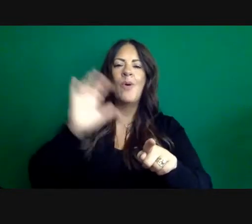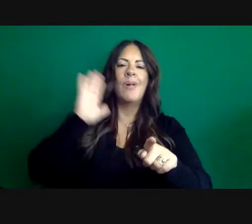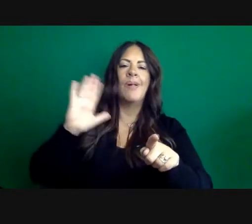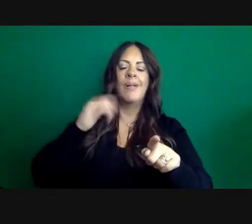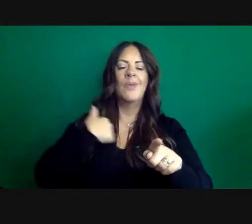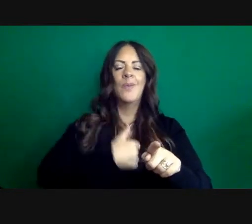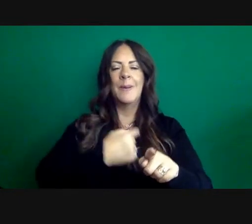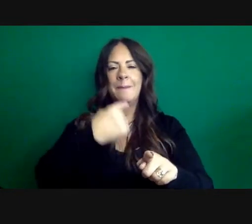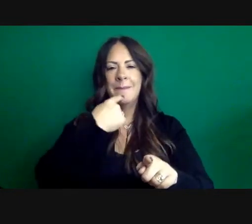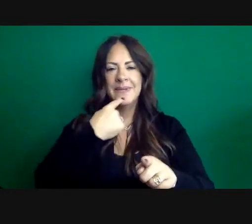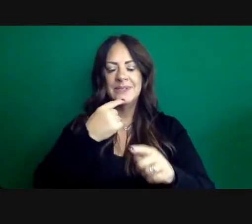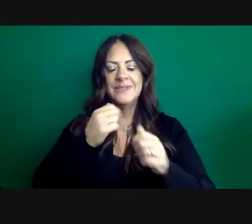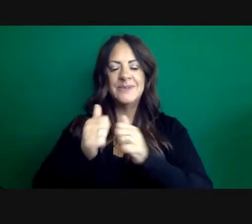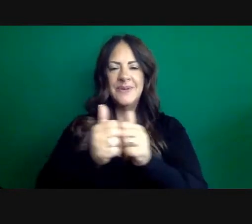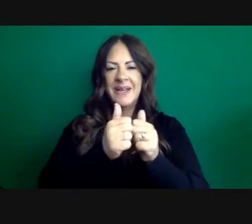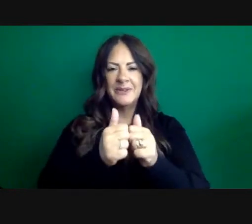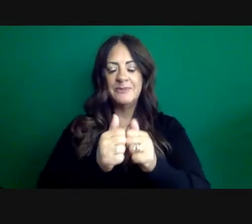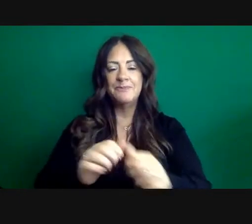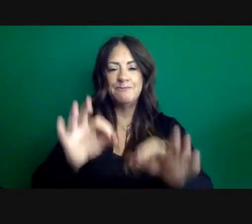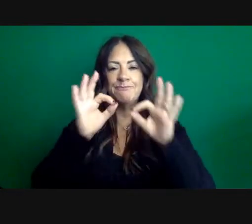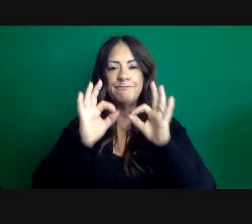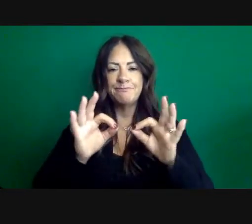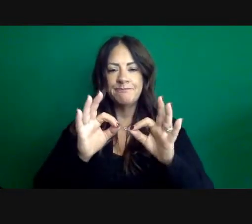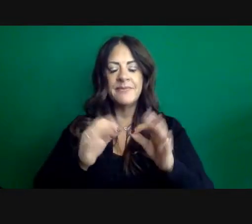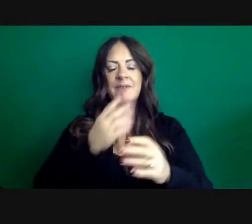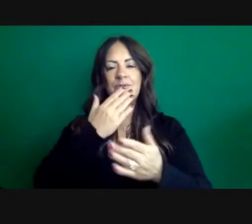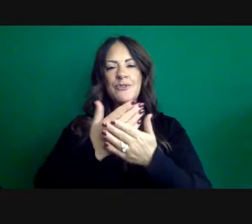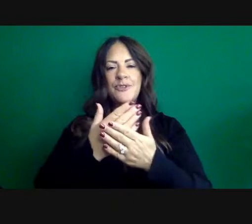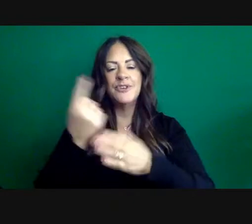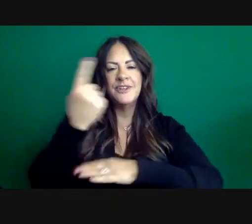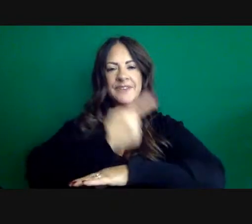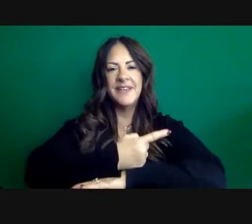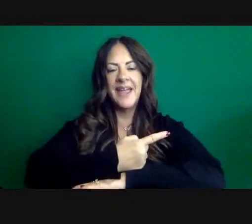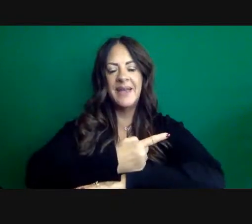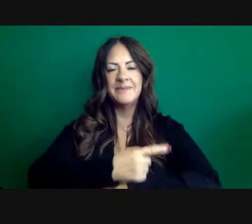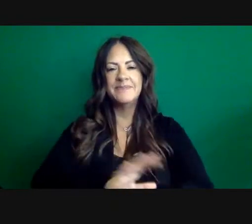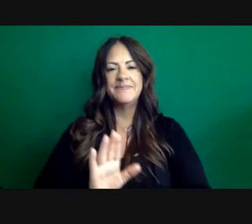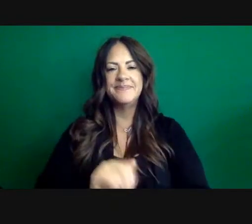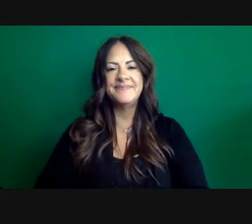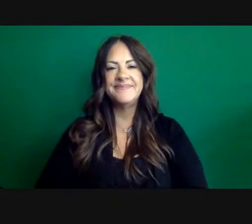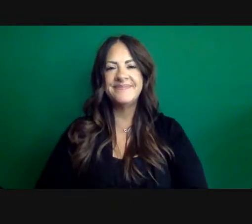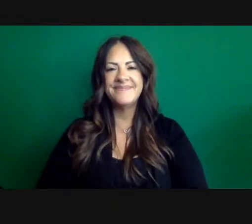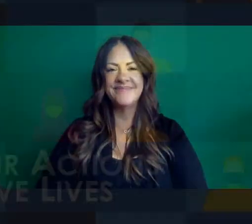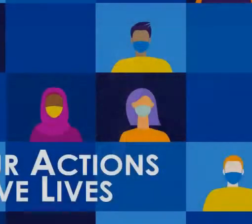that we all miss very, very much. So with that, have a good rest of your afternoon.